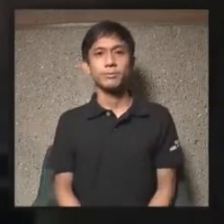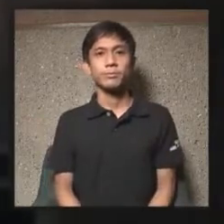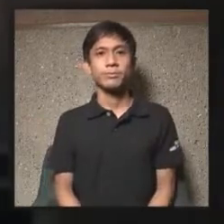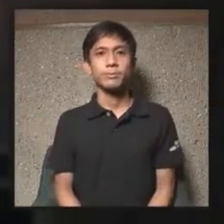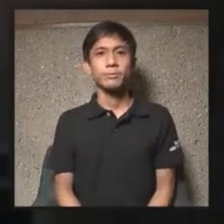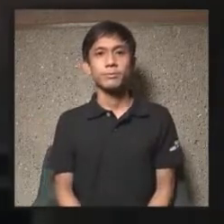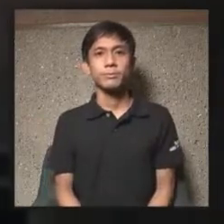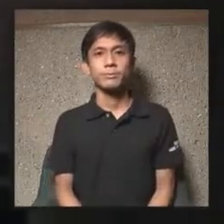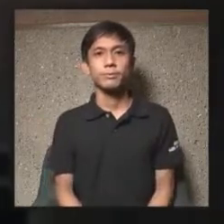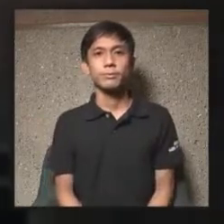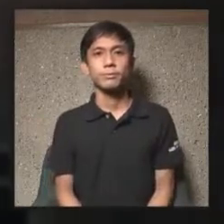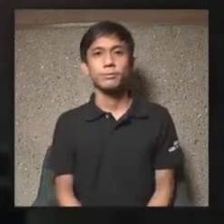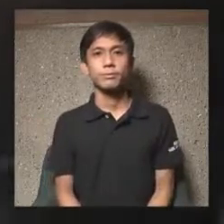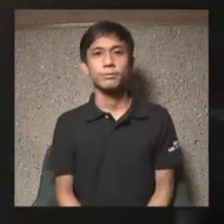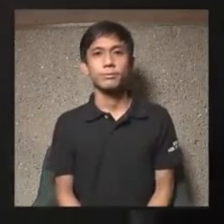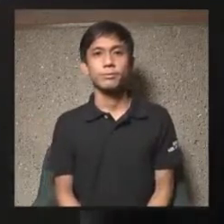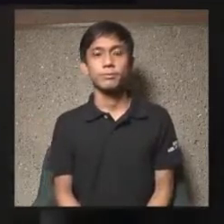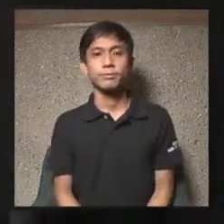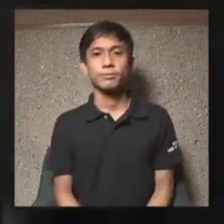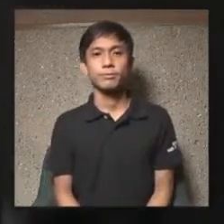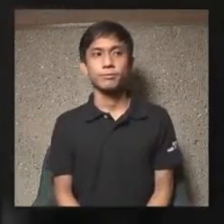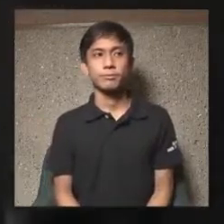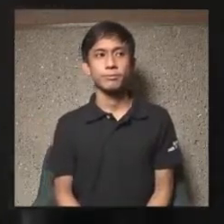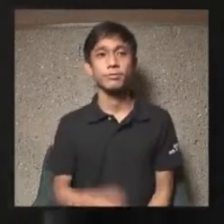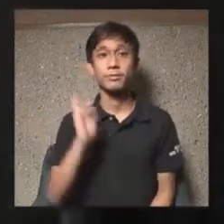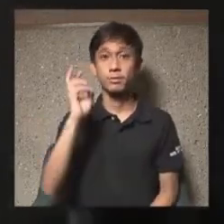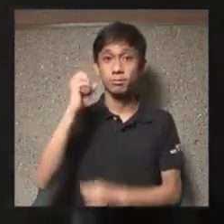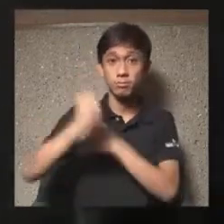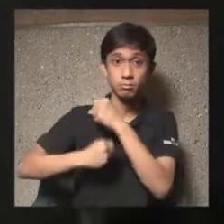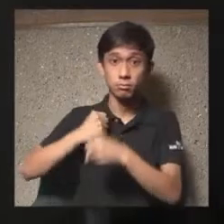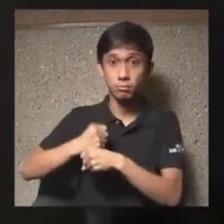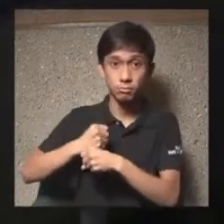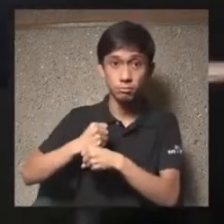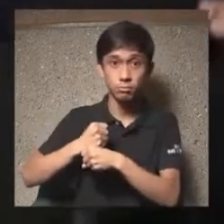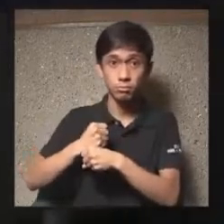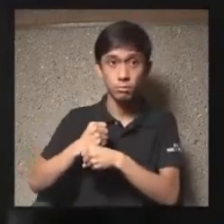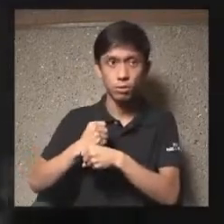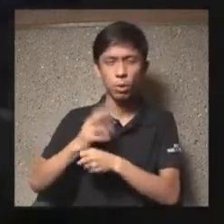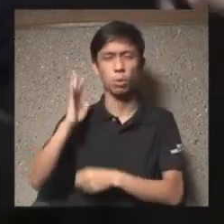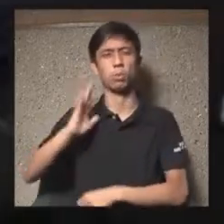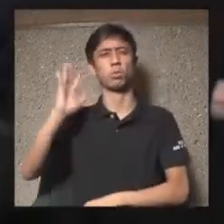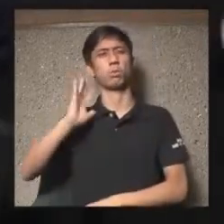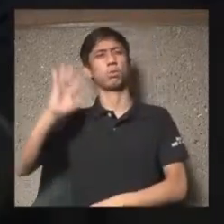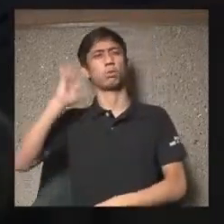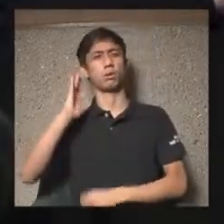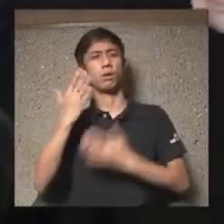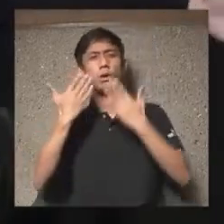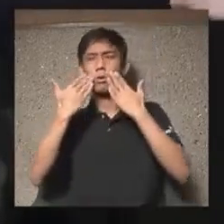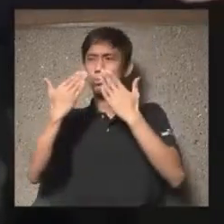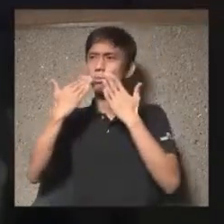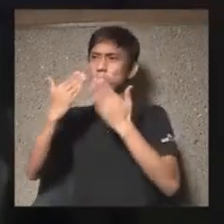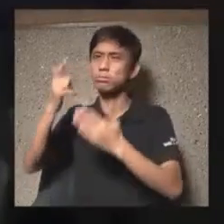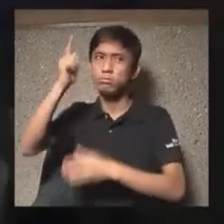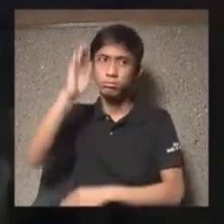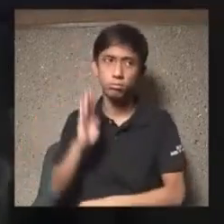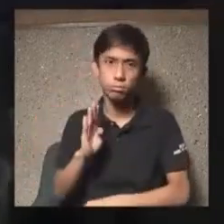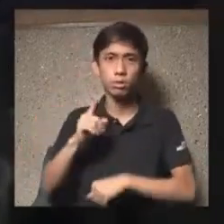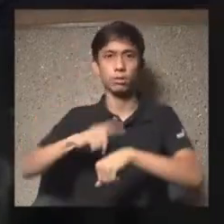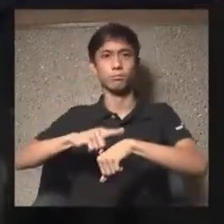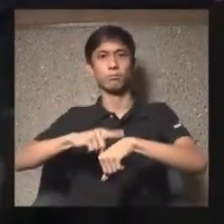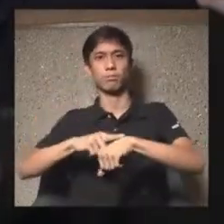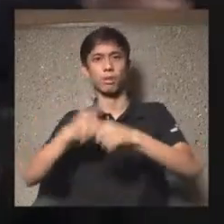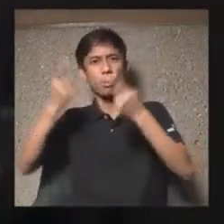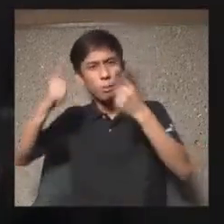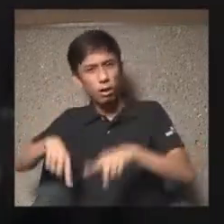I want to thank God that that episode of my life happened really, really early. Ask me